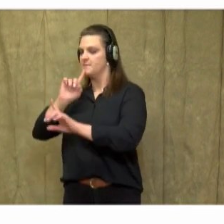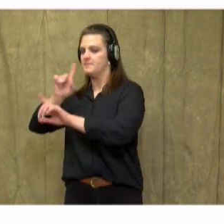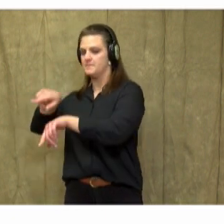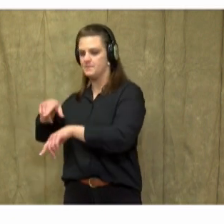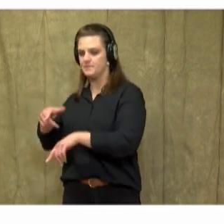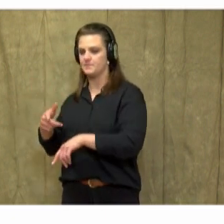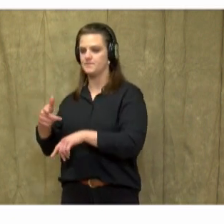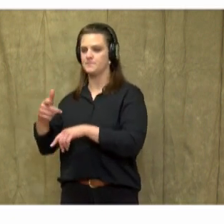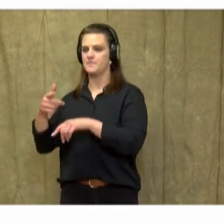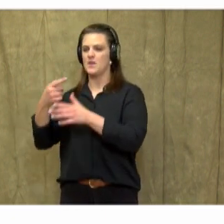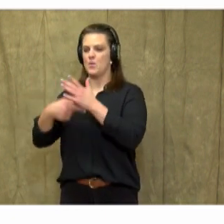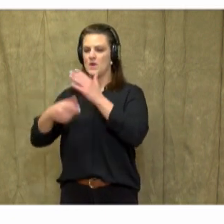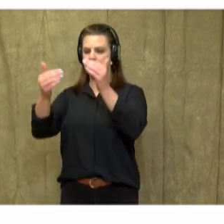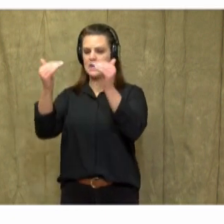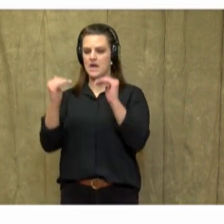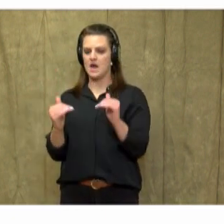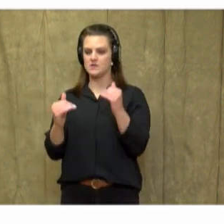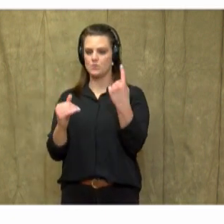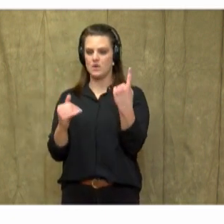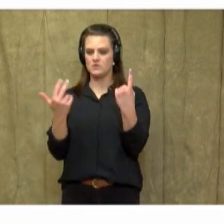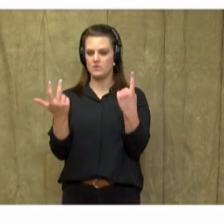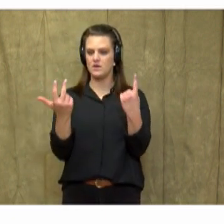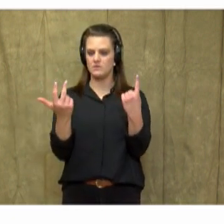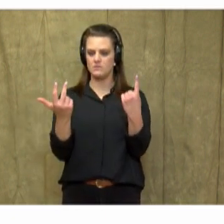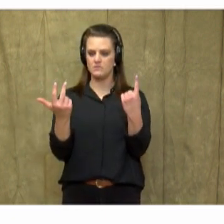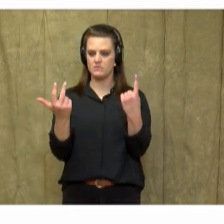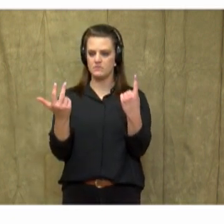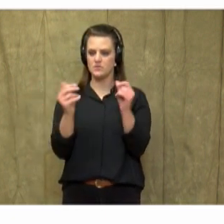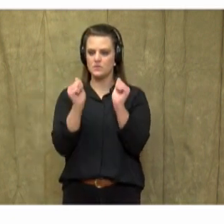room, what this ordered pair would be.